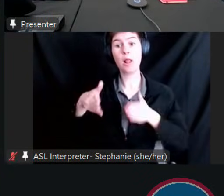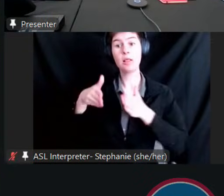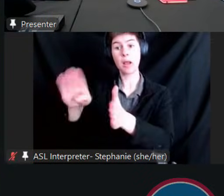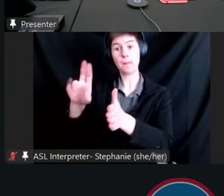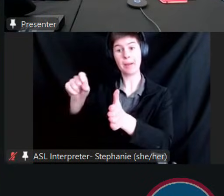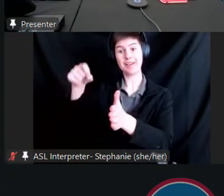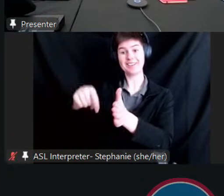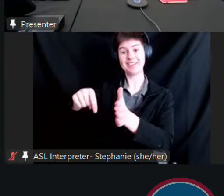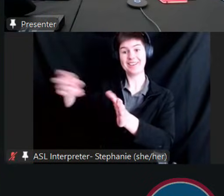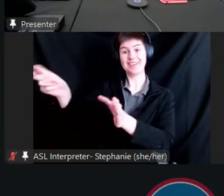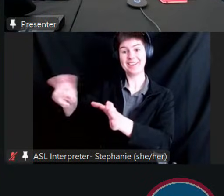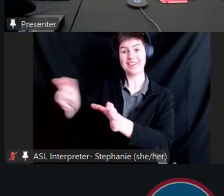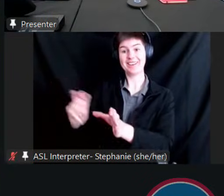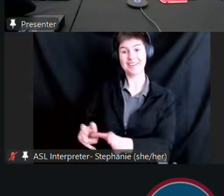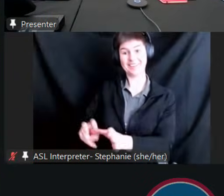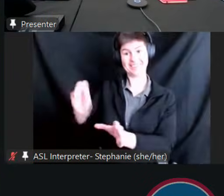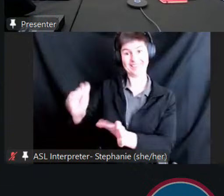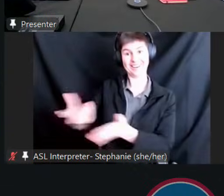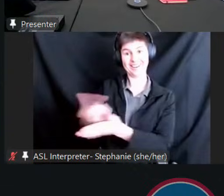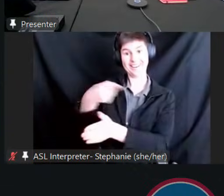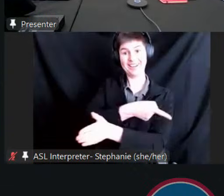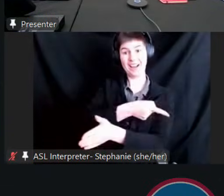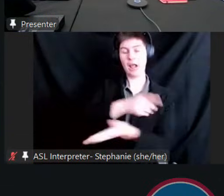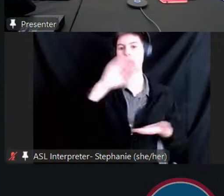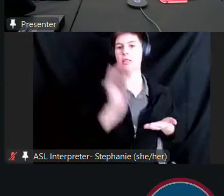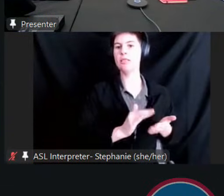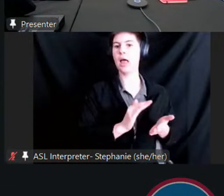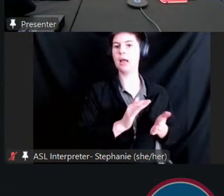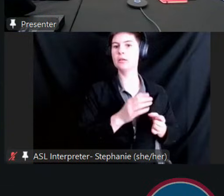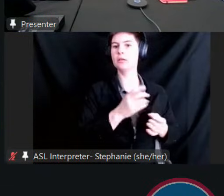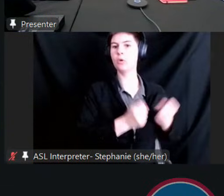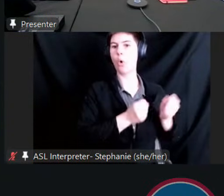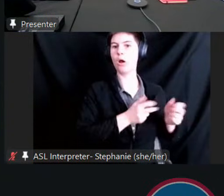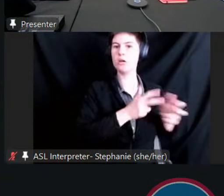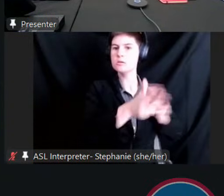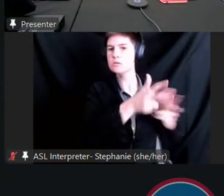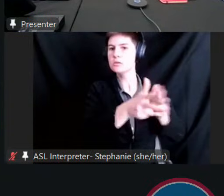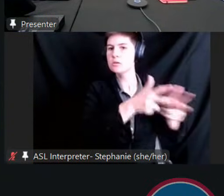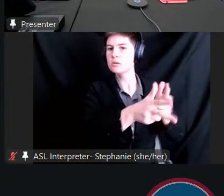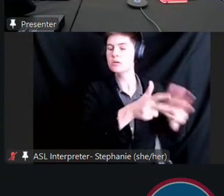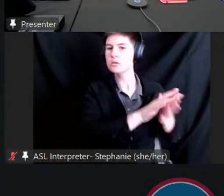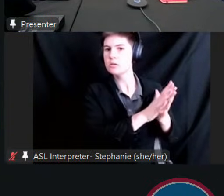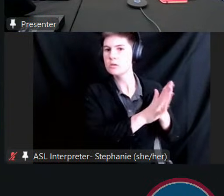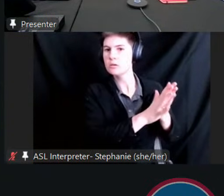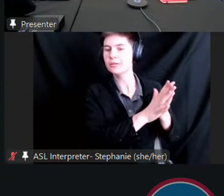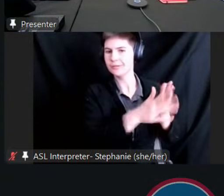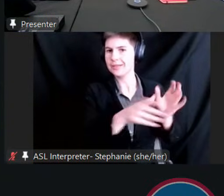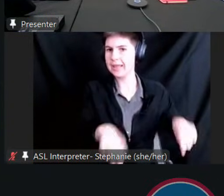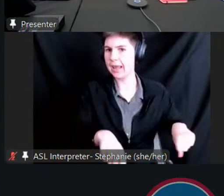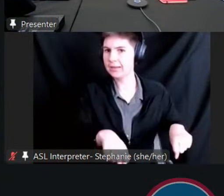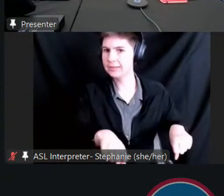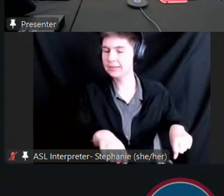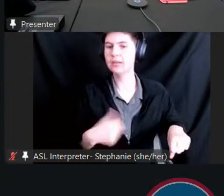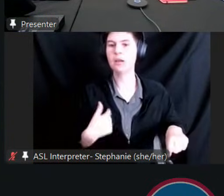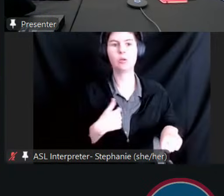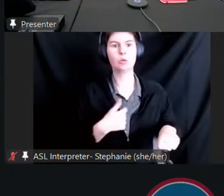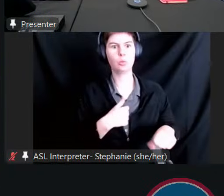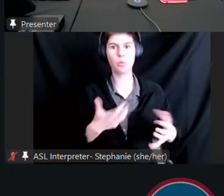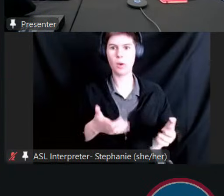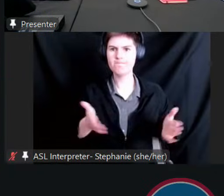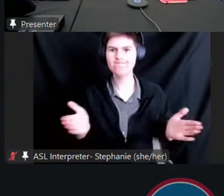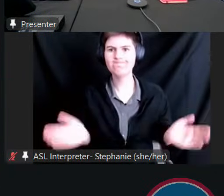as many people will need to drive because the bus will be the most attractive way to get there. So we really want to, kind of really create